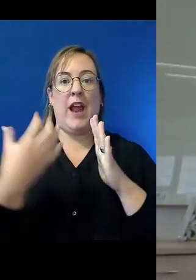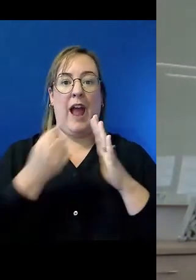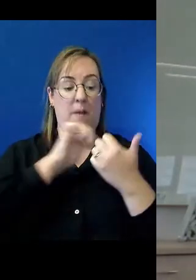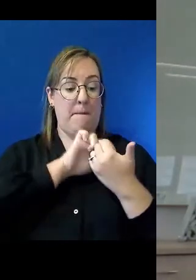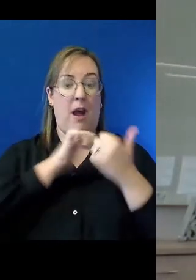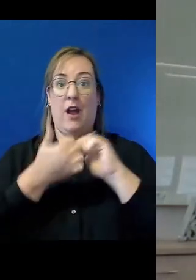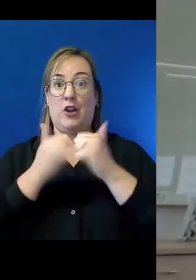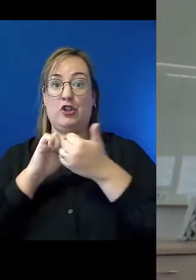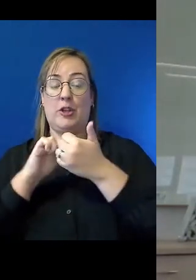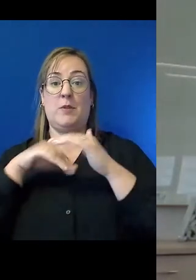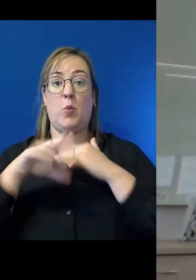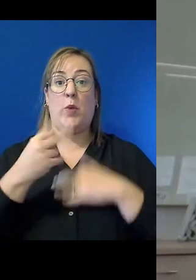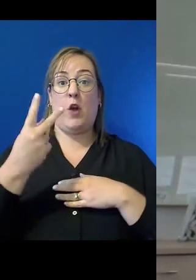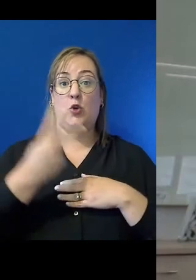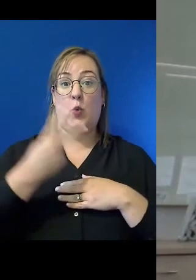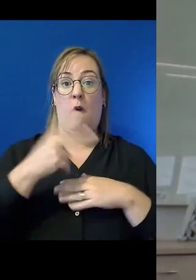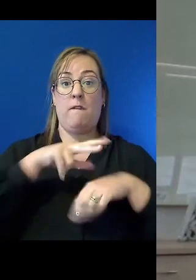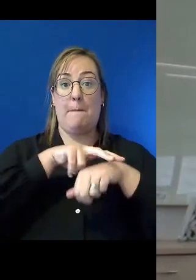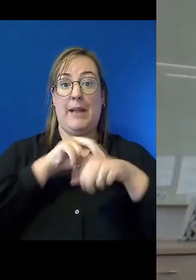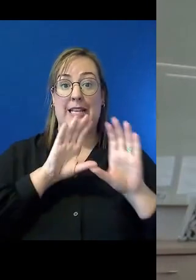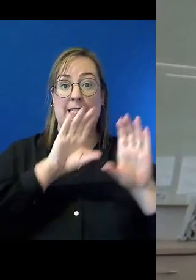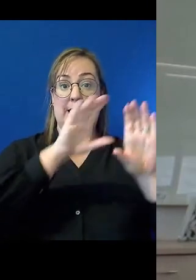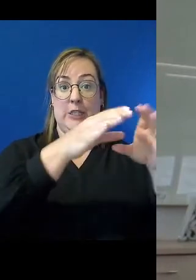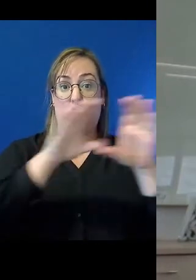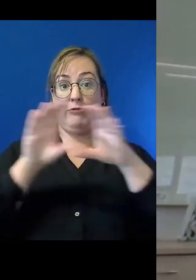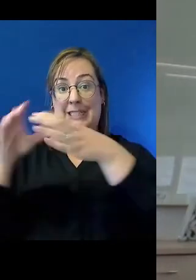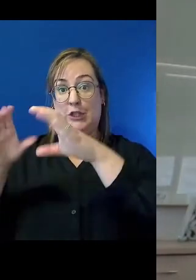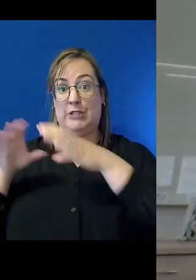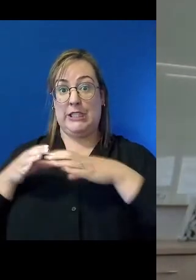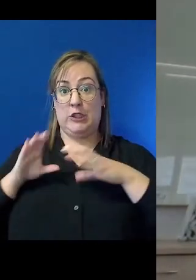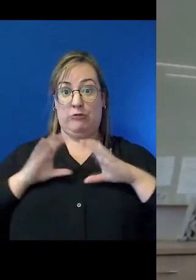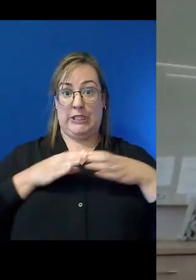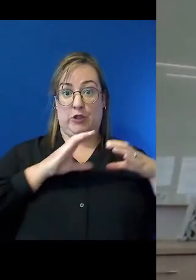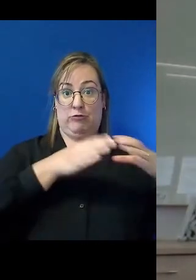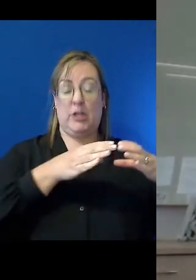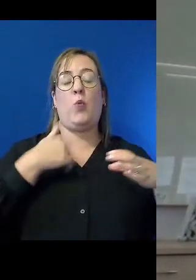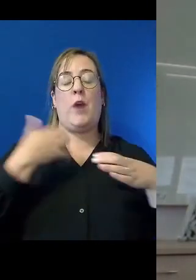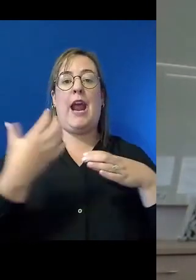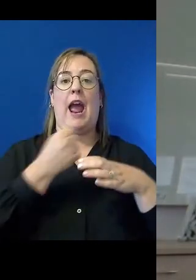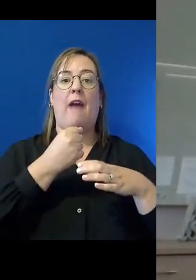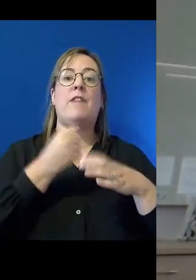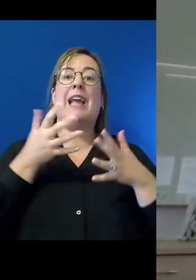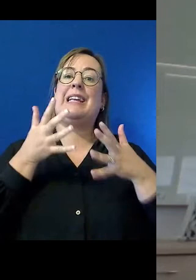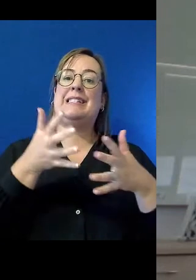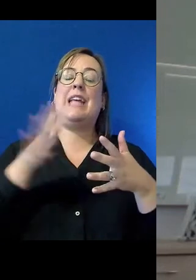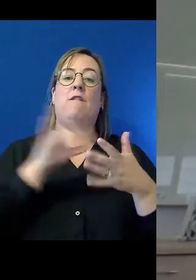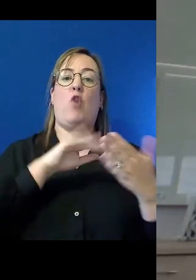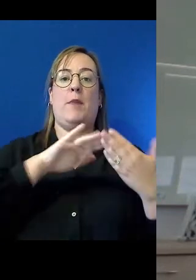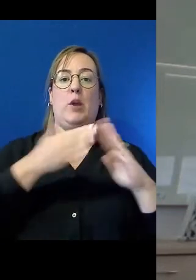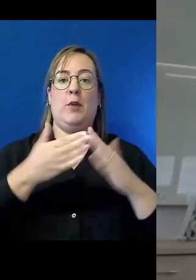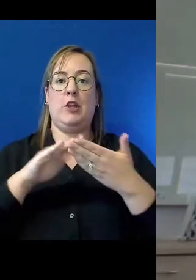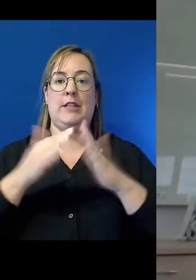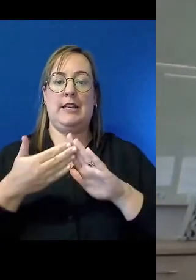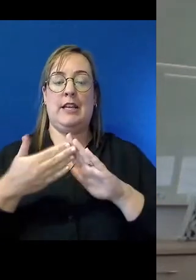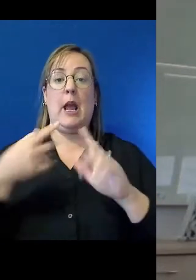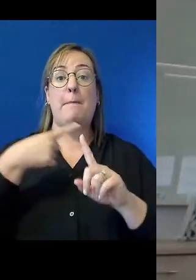is important. To have the consent of policing with your community, but more importantly, the consent of Maori leaders sitting